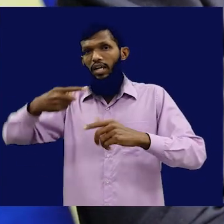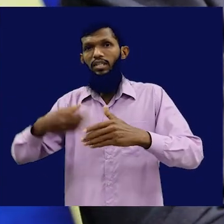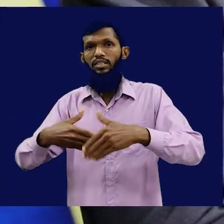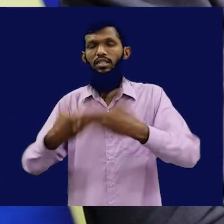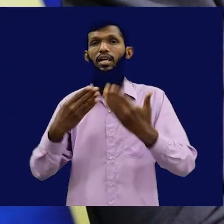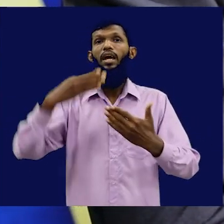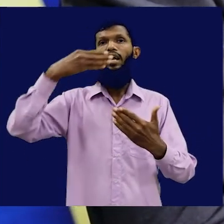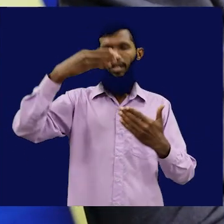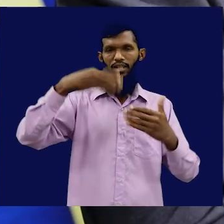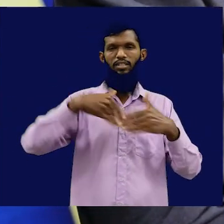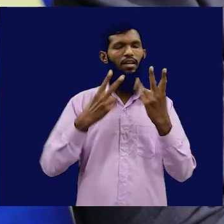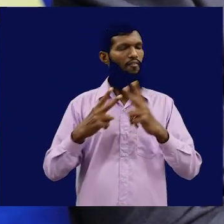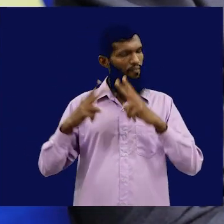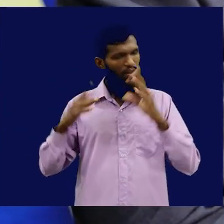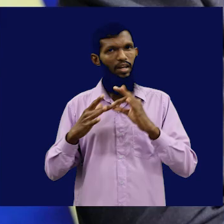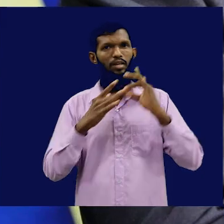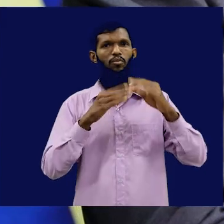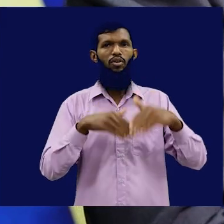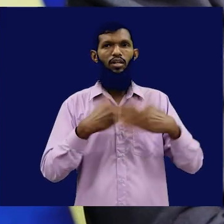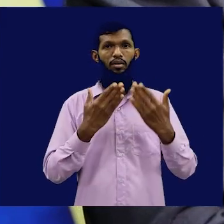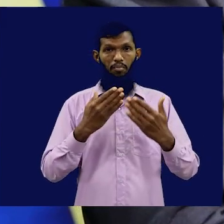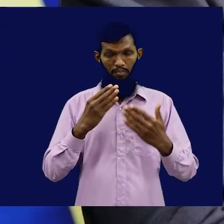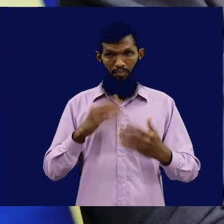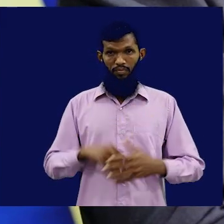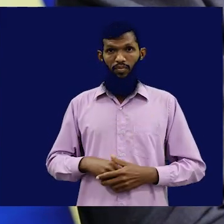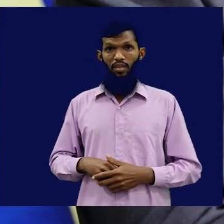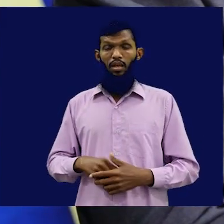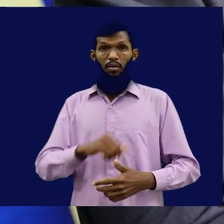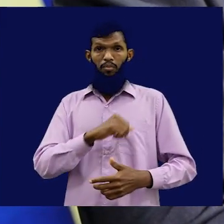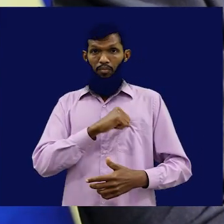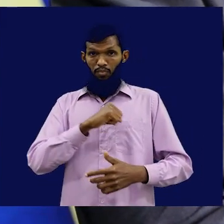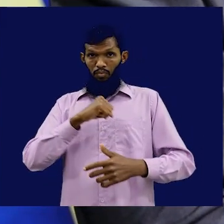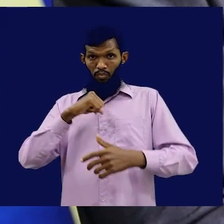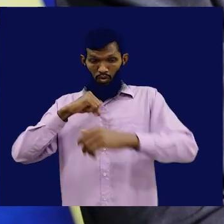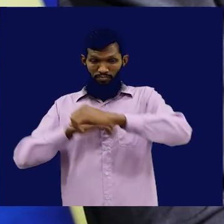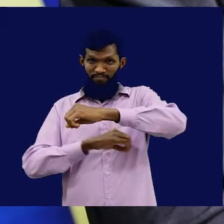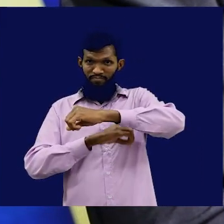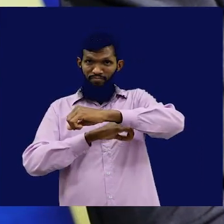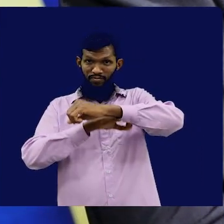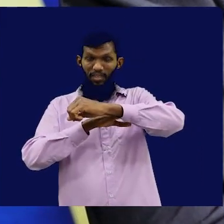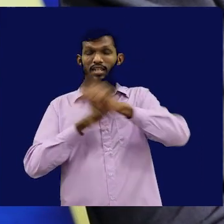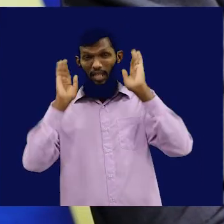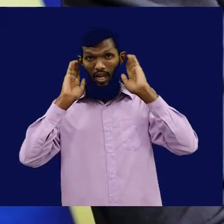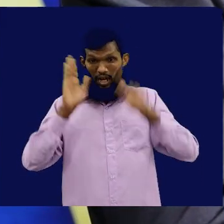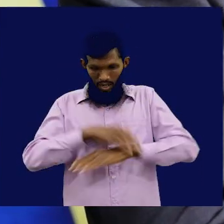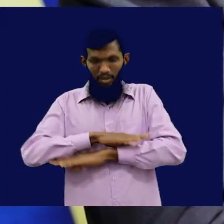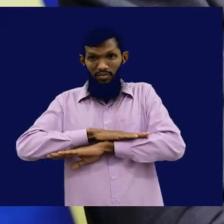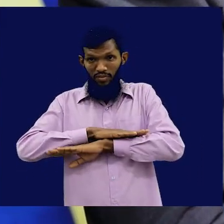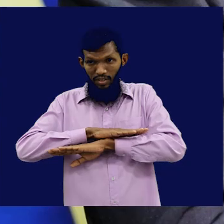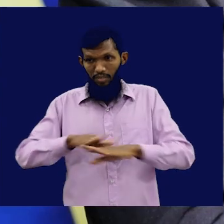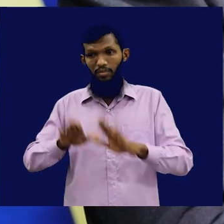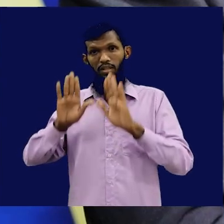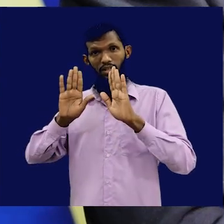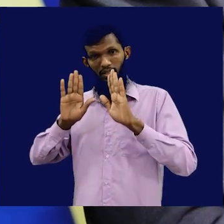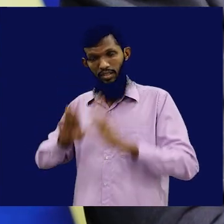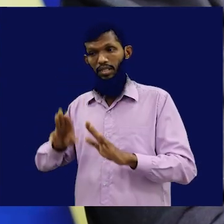Arafah, 9th of Dhul Hijjah, which is one of the most important days of Hajj. You have to offer prayer in